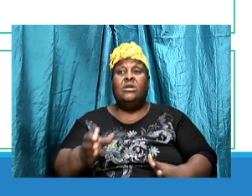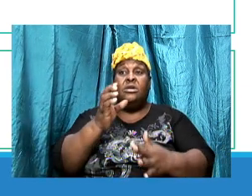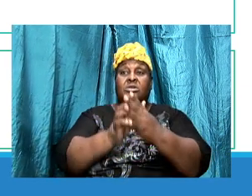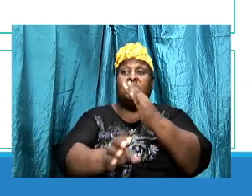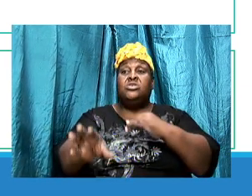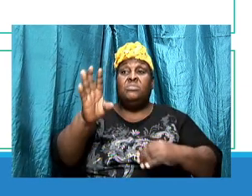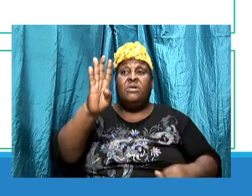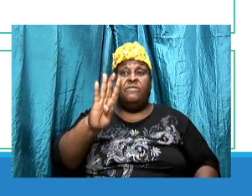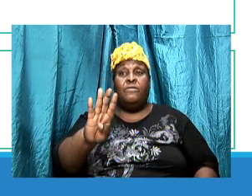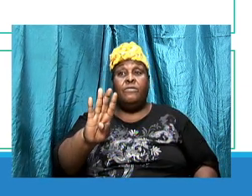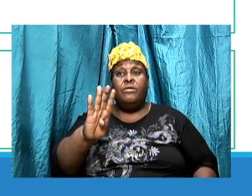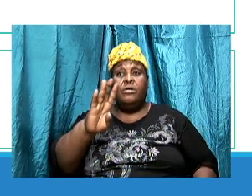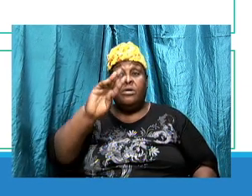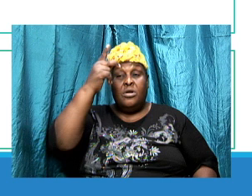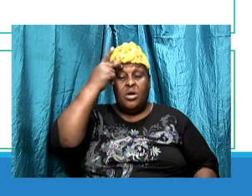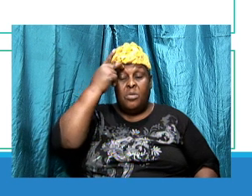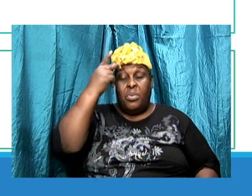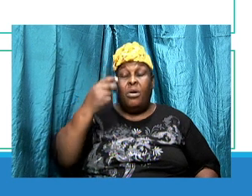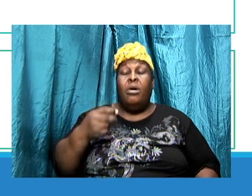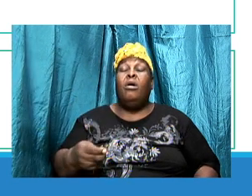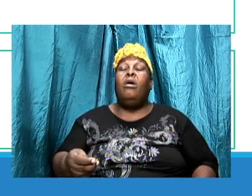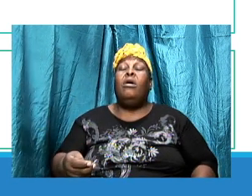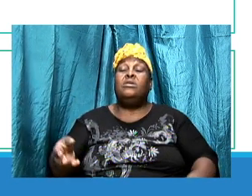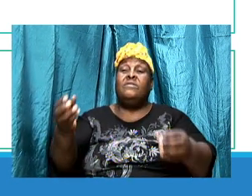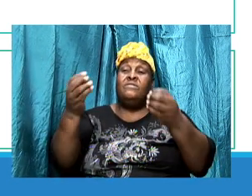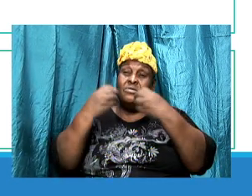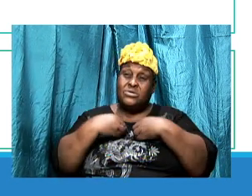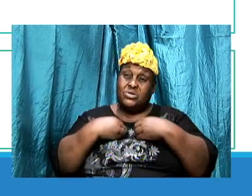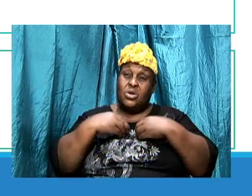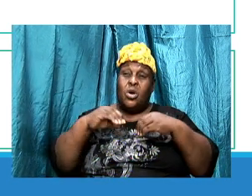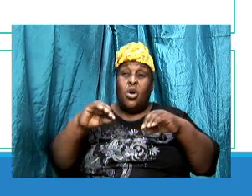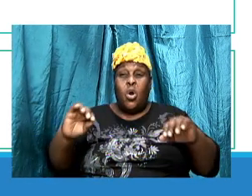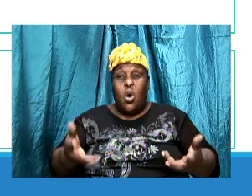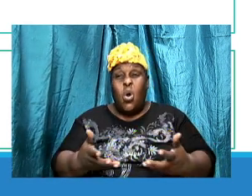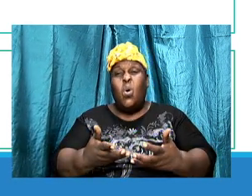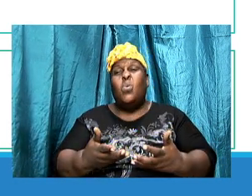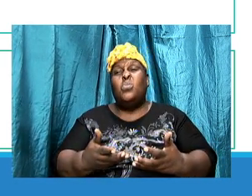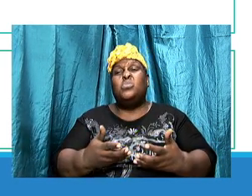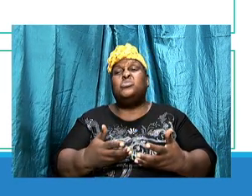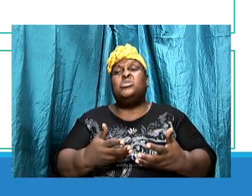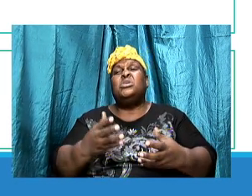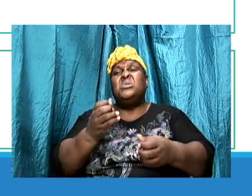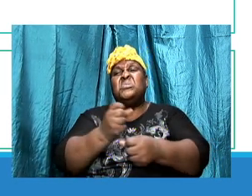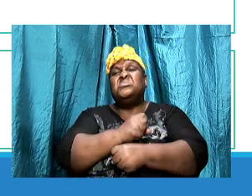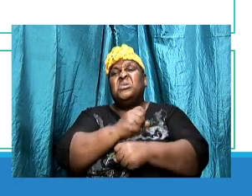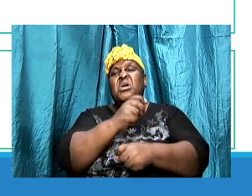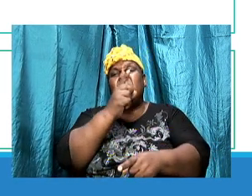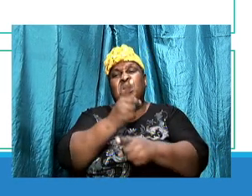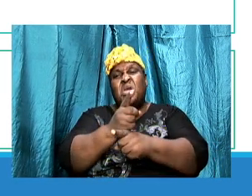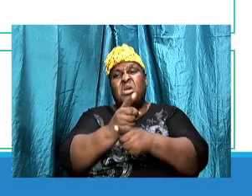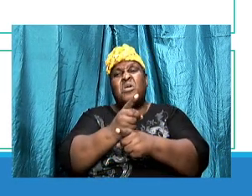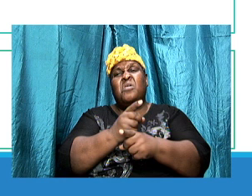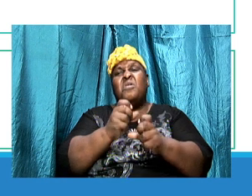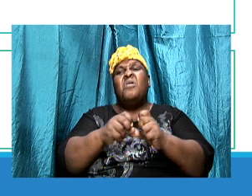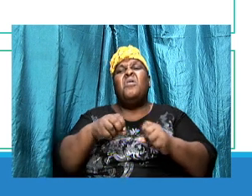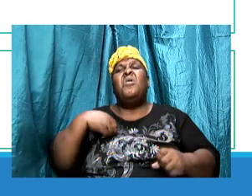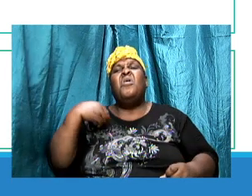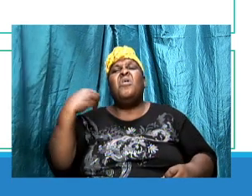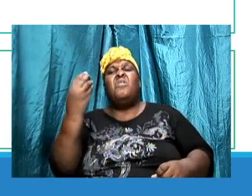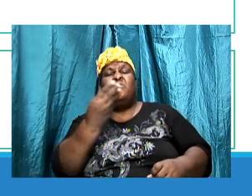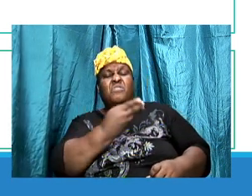us how we should treat our leaders, and how we should treat, sorry, not our leaders, how we should treat